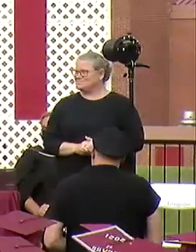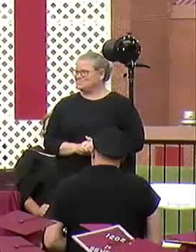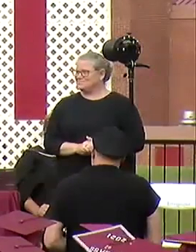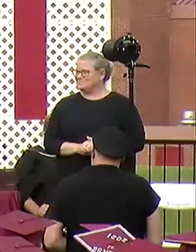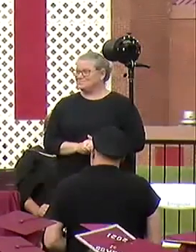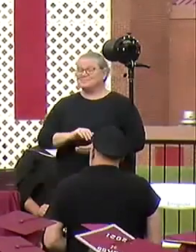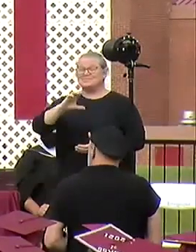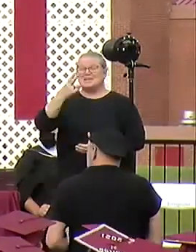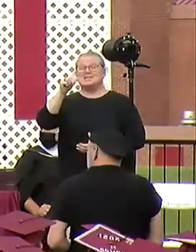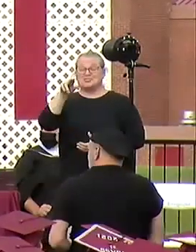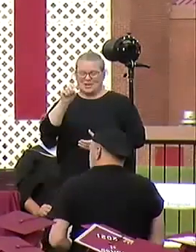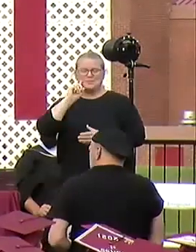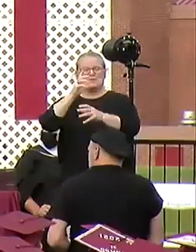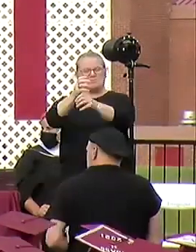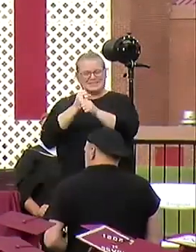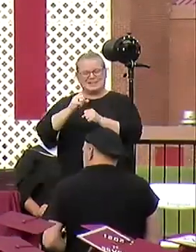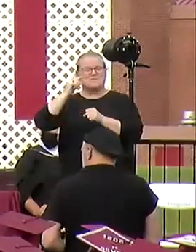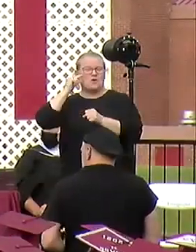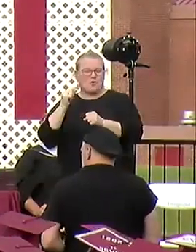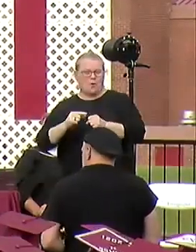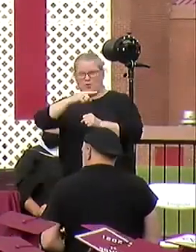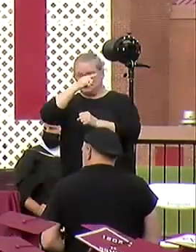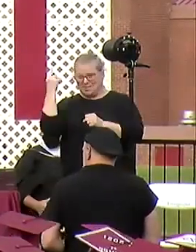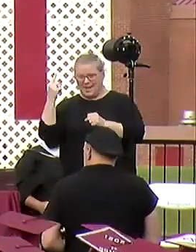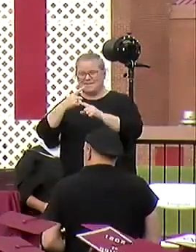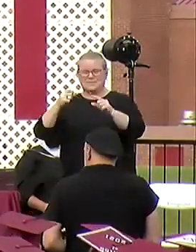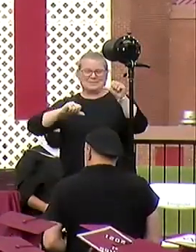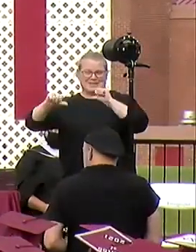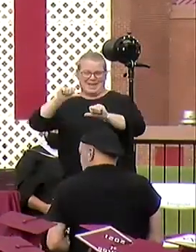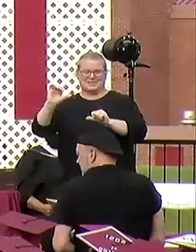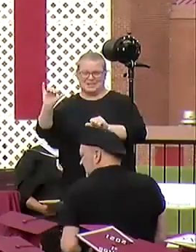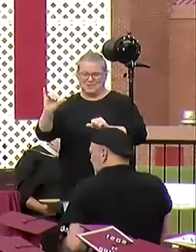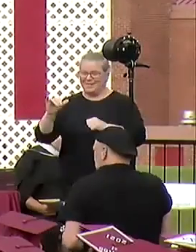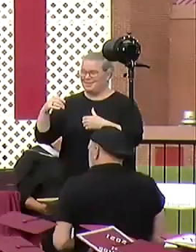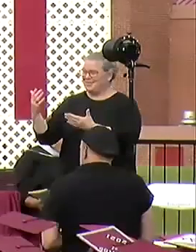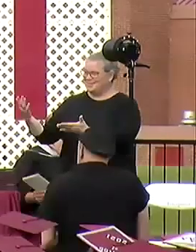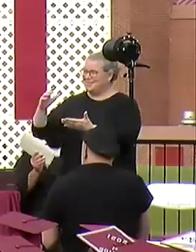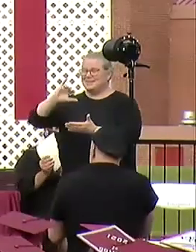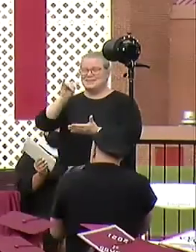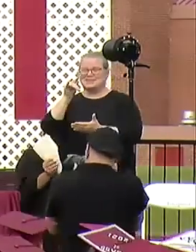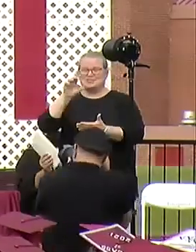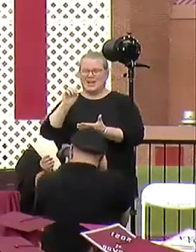Chase is also receiving the Gold and Black Scholar Cord from the Science Department, presented by Ms. Jackie Patton.